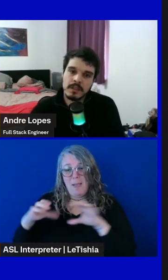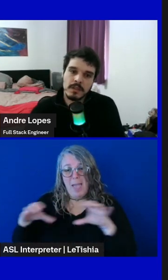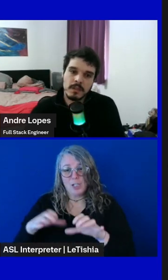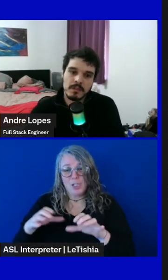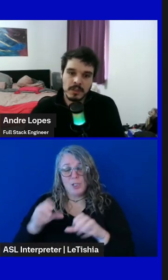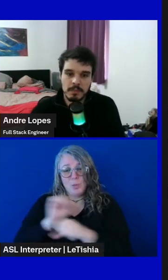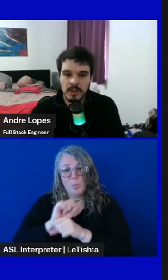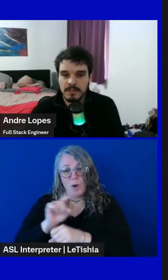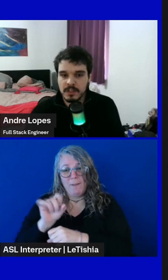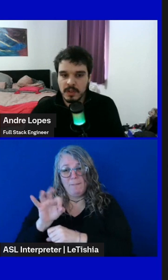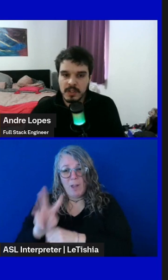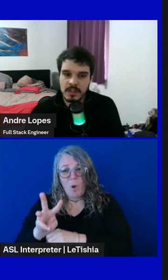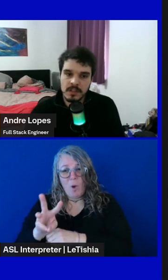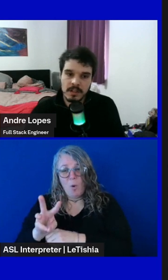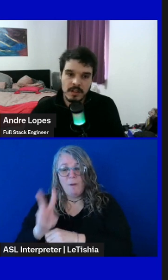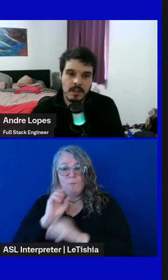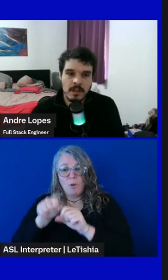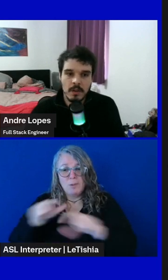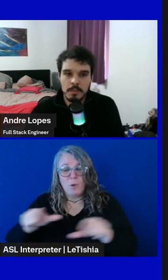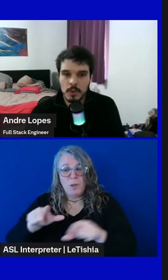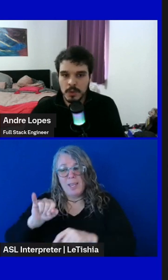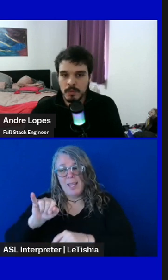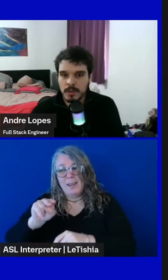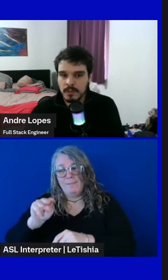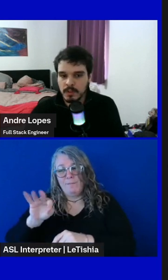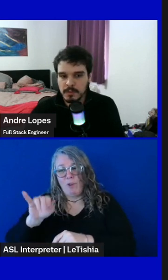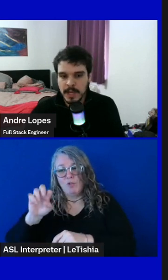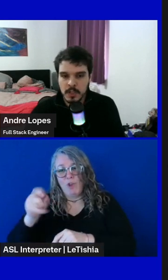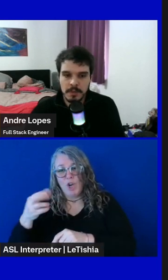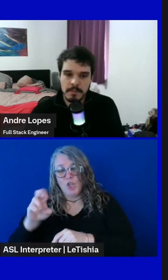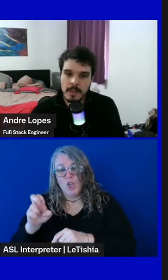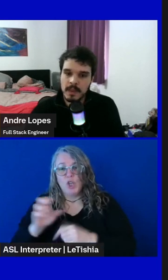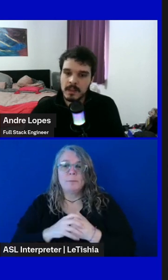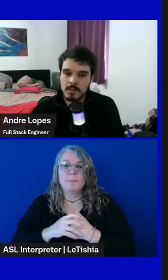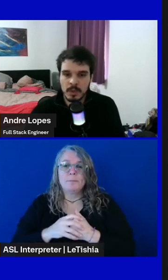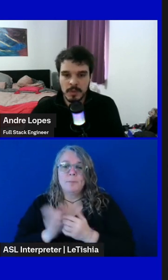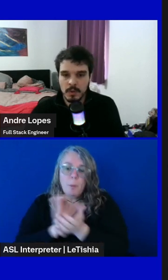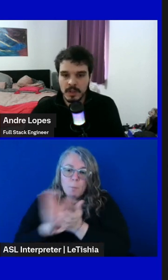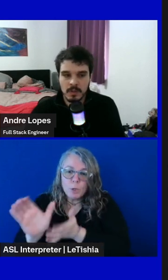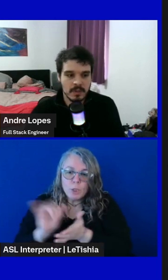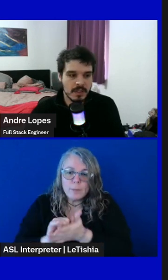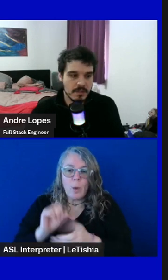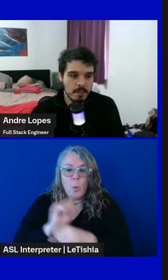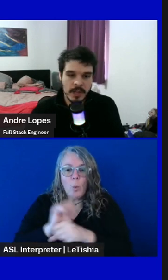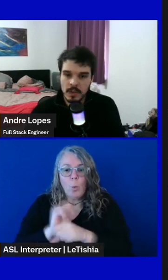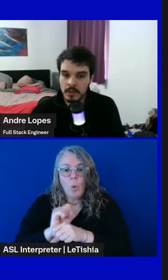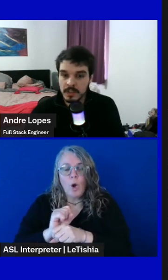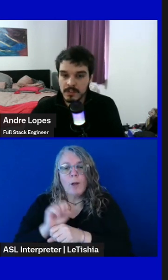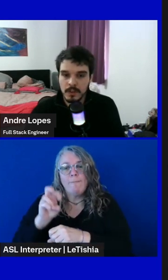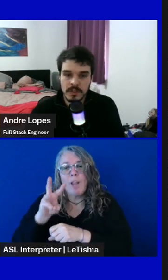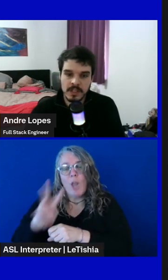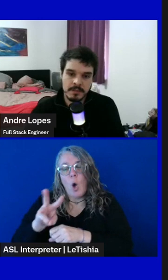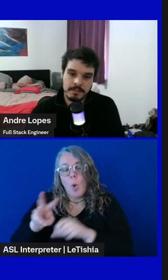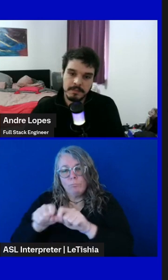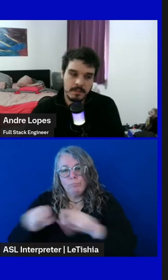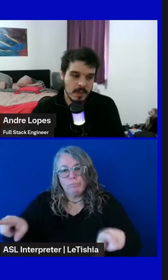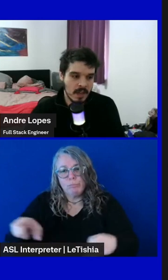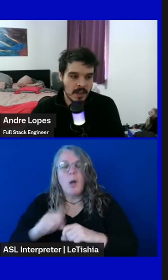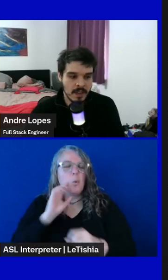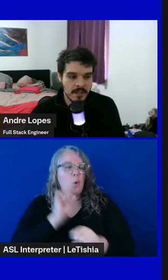here for deploying infrastructure. On push or workflow dispatch, it's going to be working on this folder